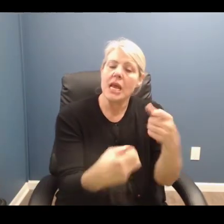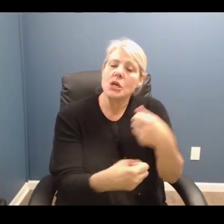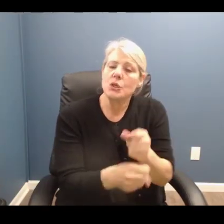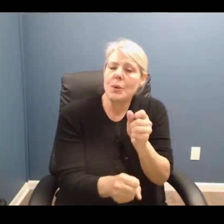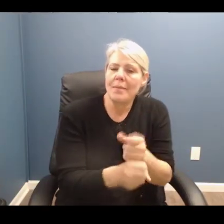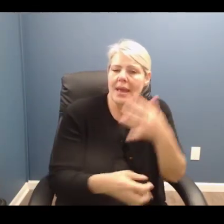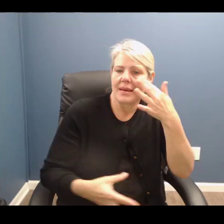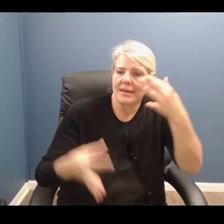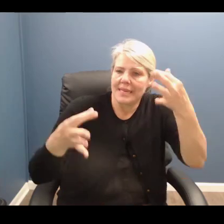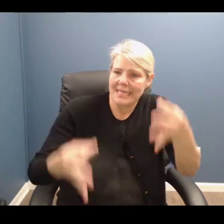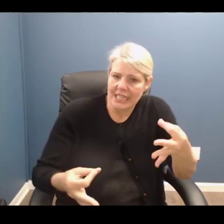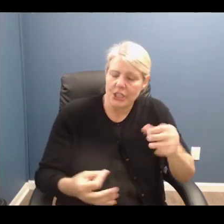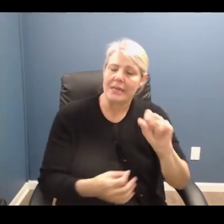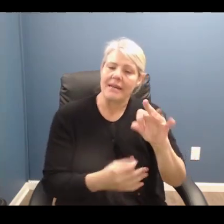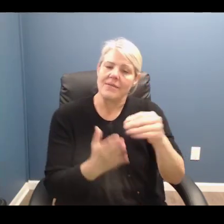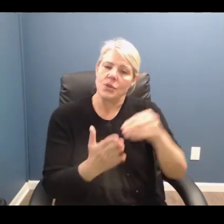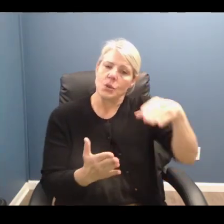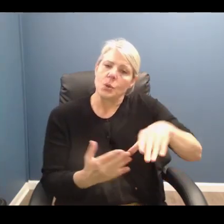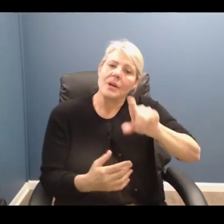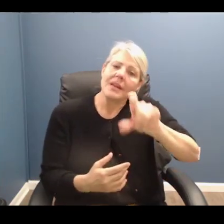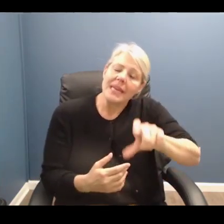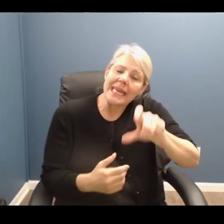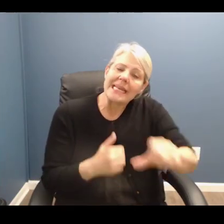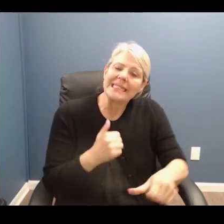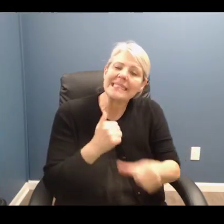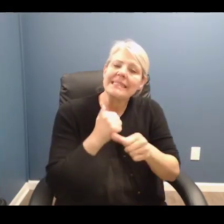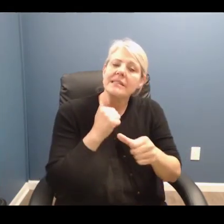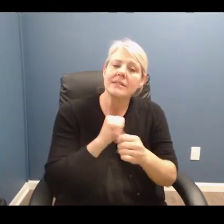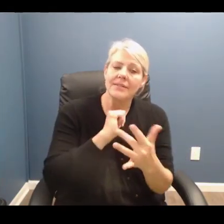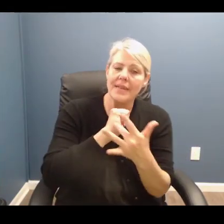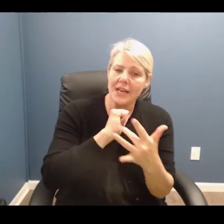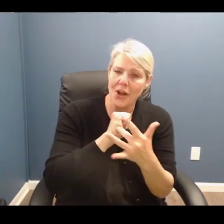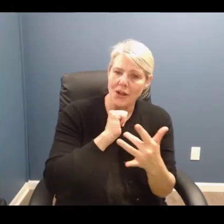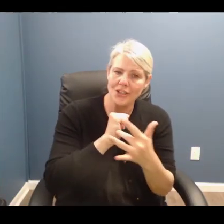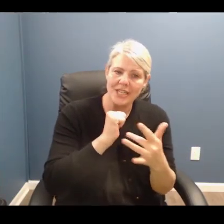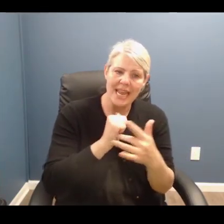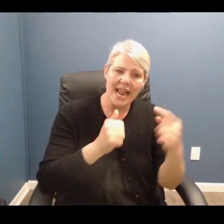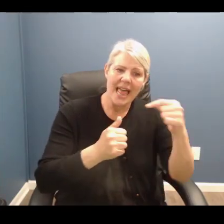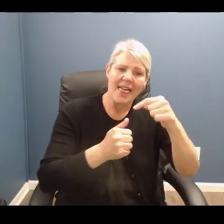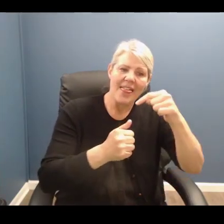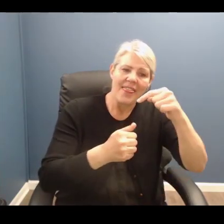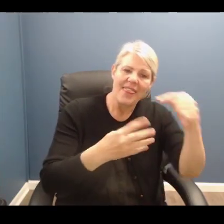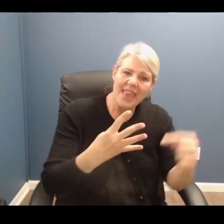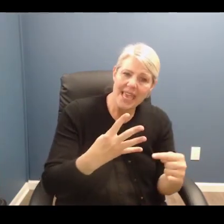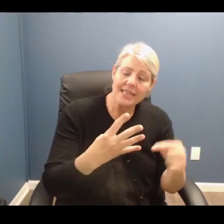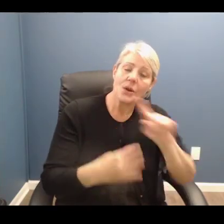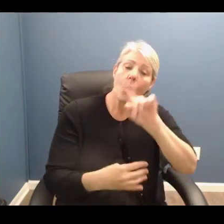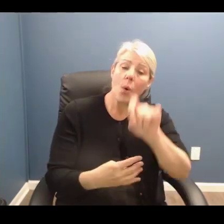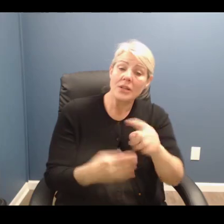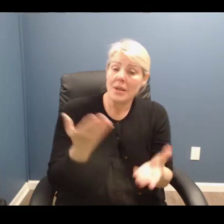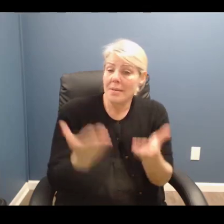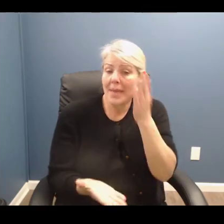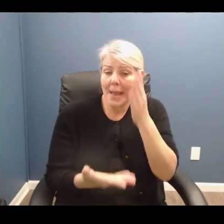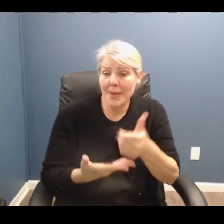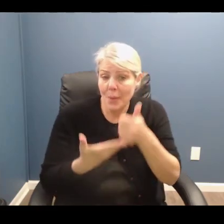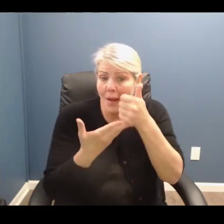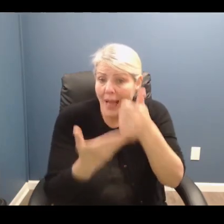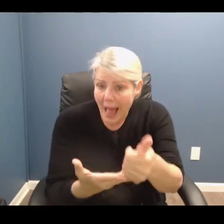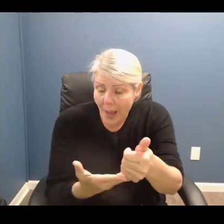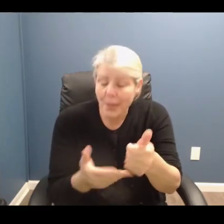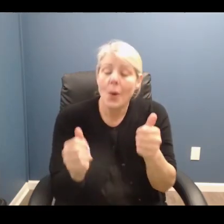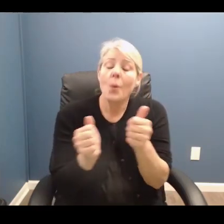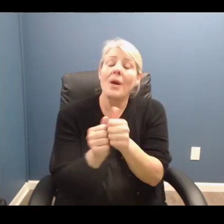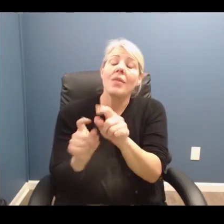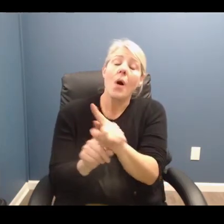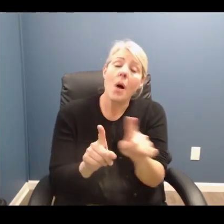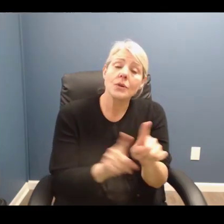to determine the student's assistive technology needs. These guiding questions may help with not just needs, but